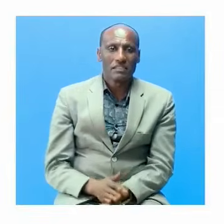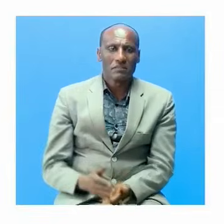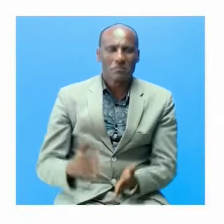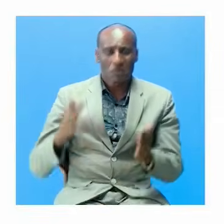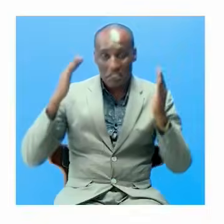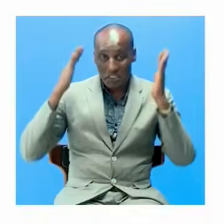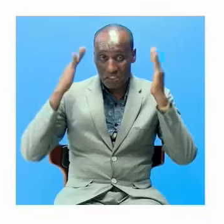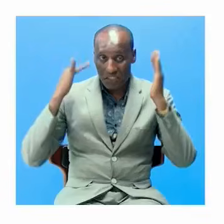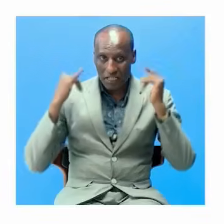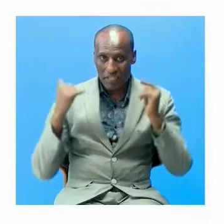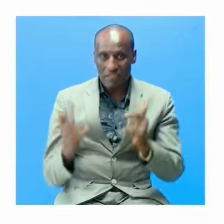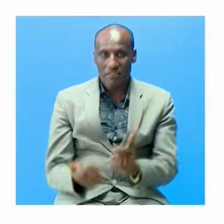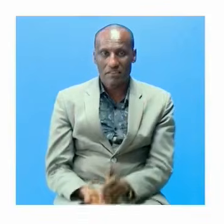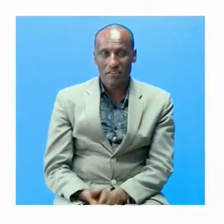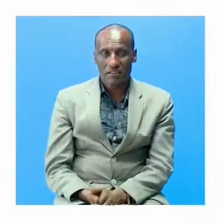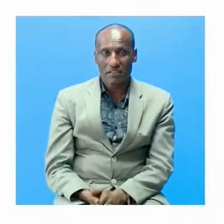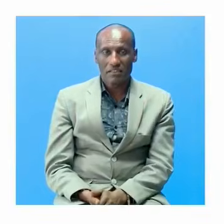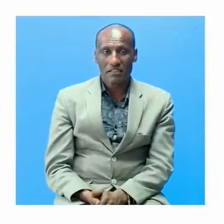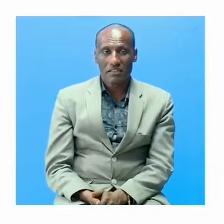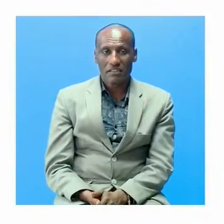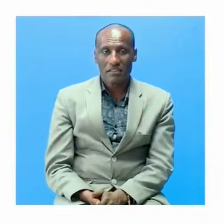It might